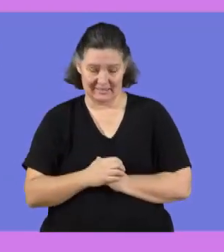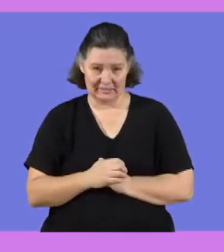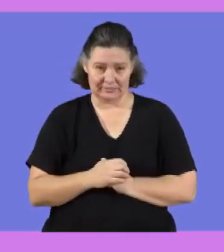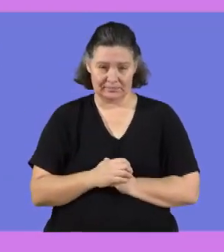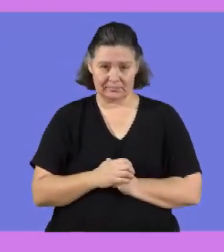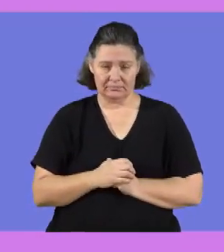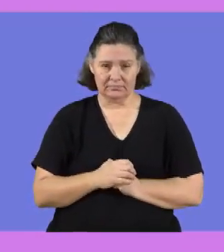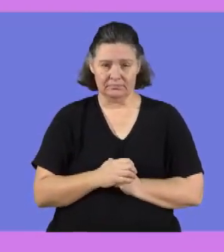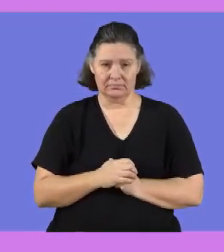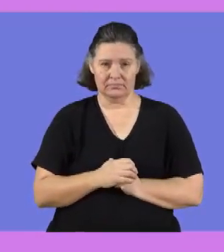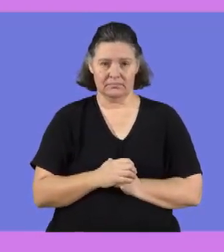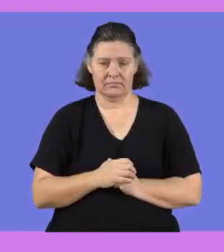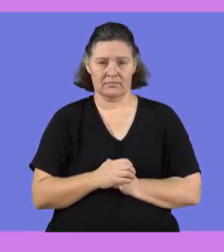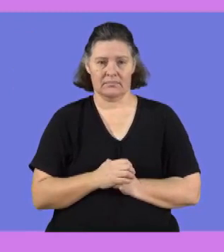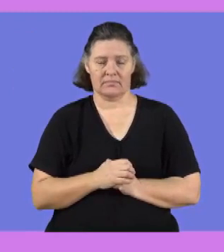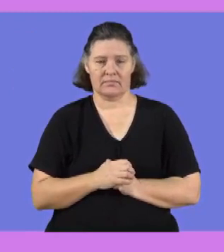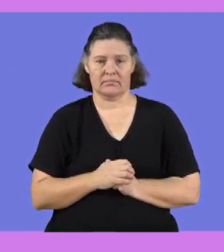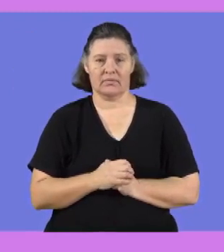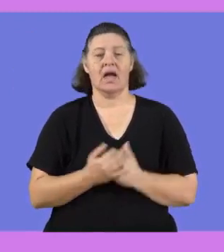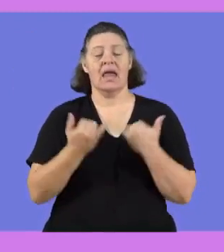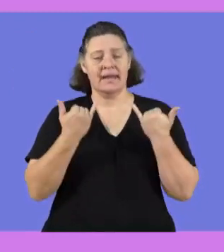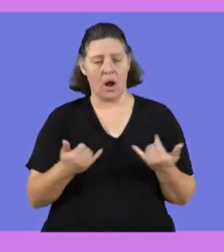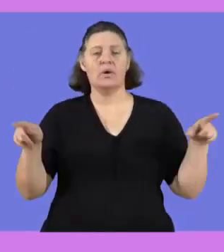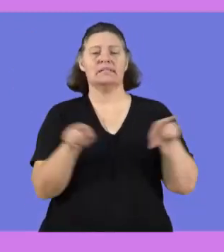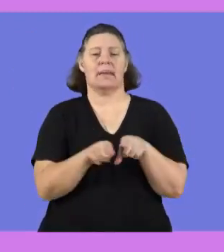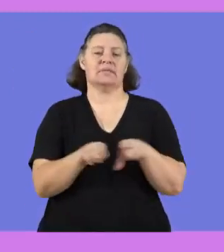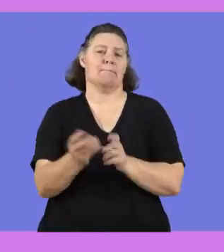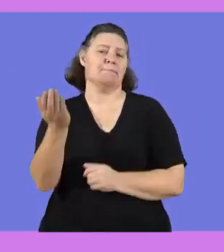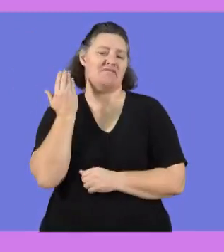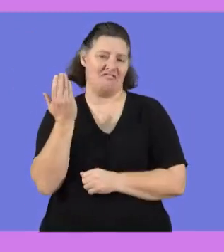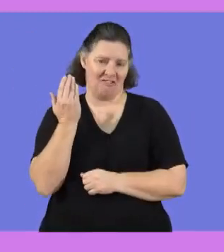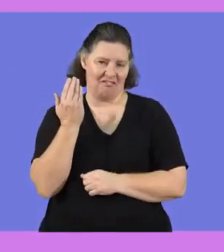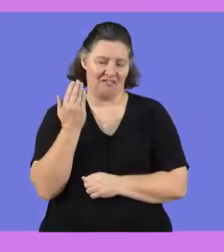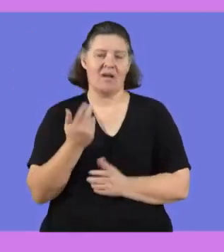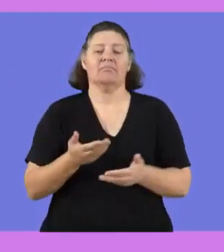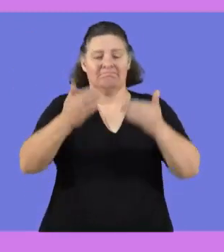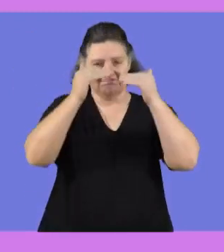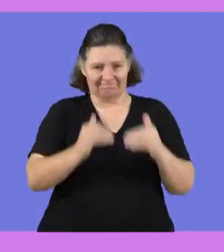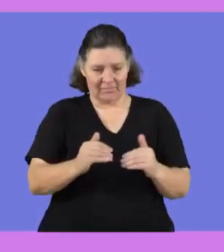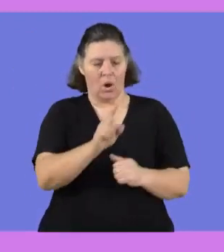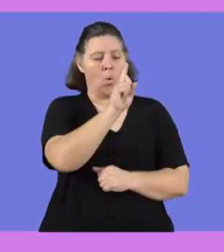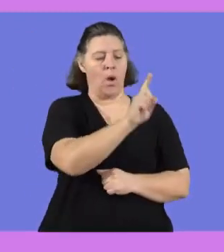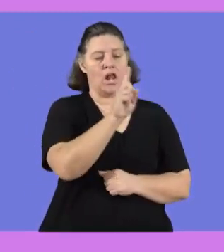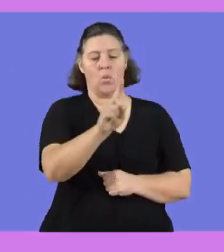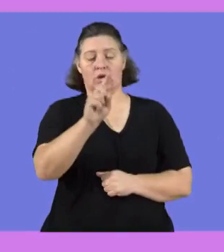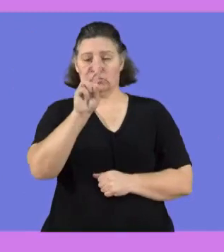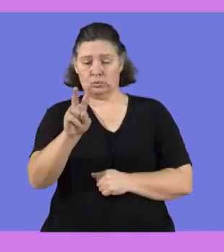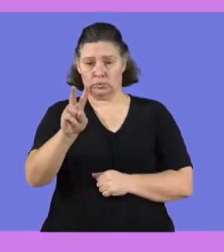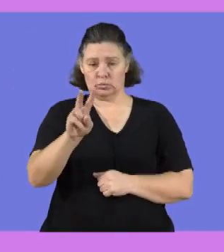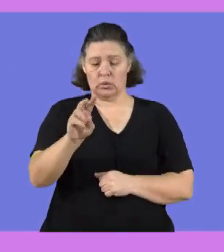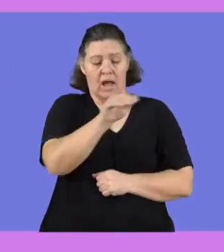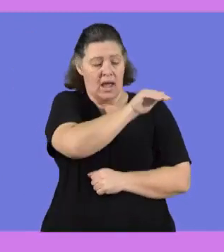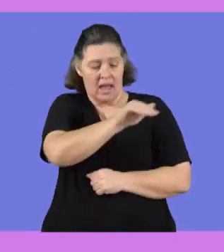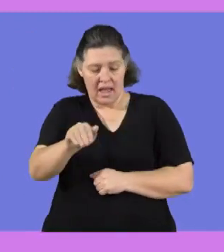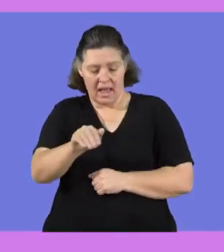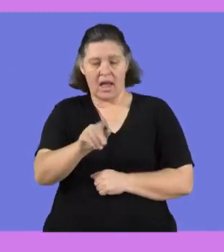increase, then 100 plus 12%, we will get 120%. 112%. Therefore, the